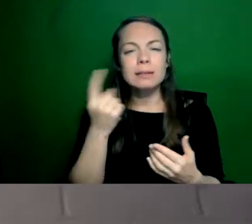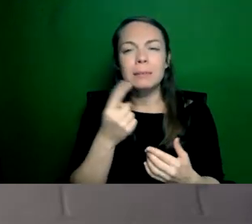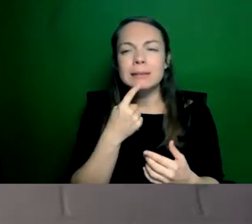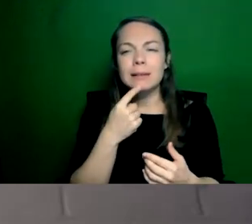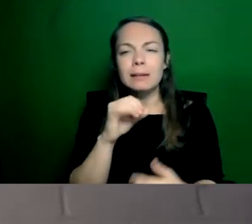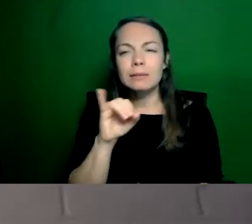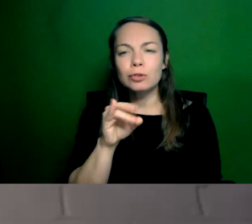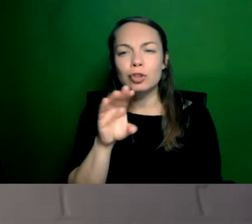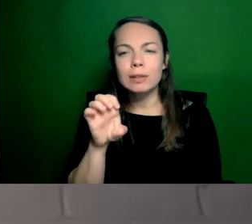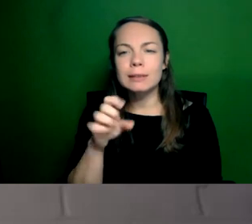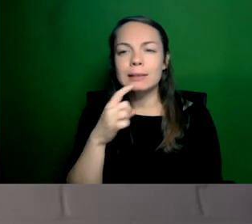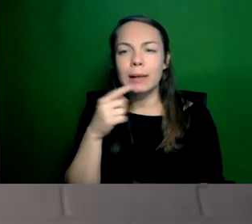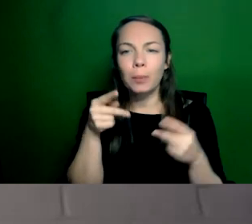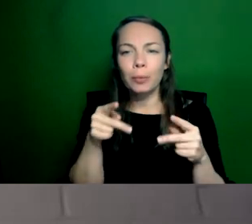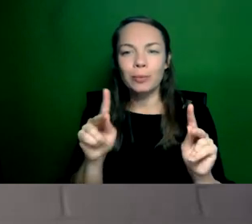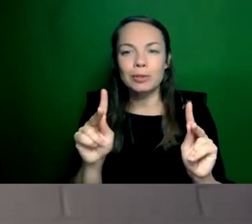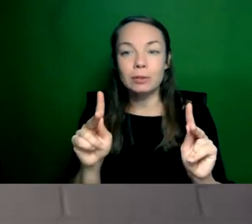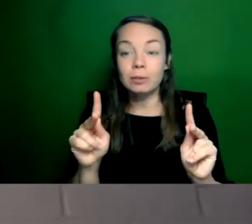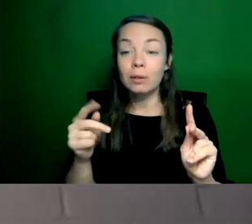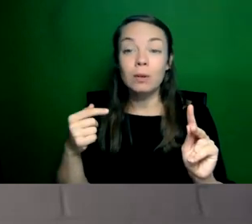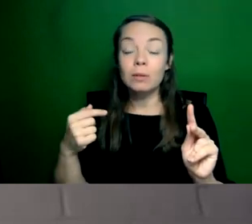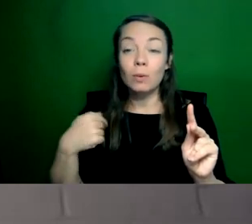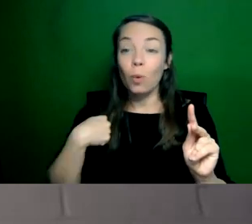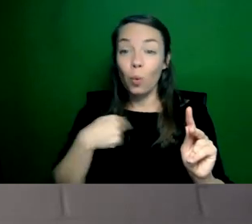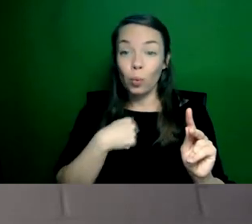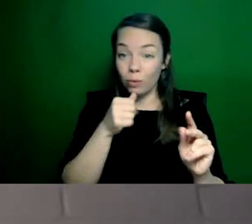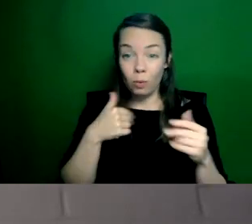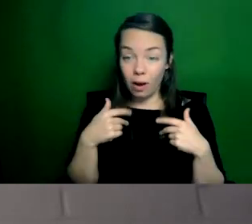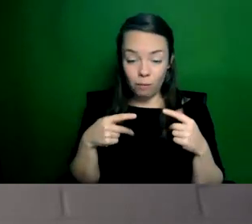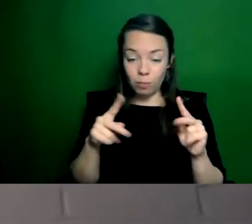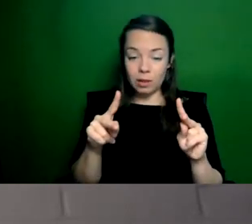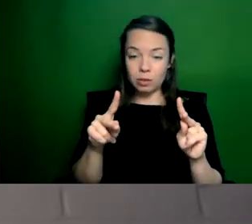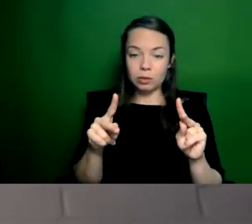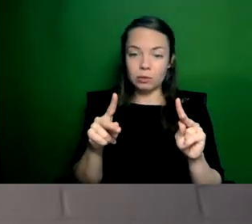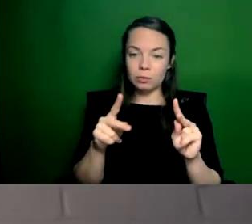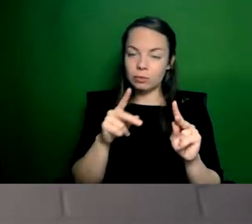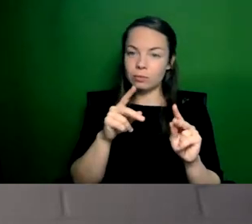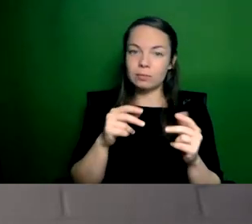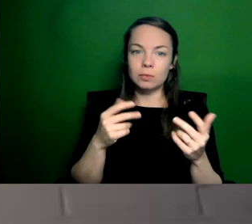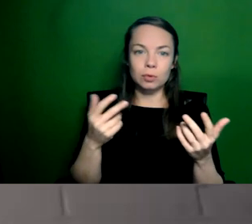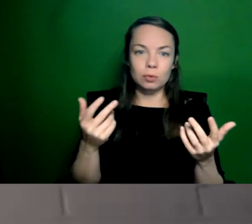said permission, right? We don't have permission to do those sorts of things. We don't have permission